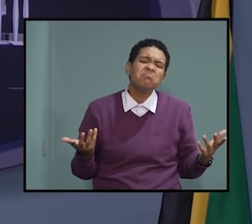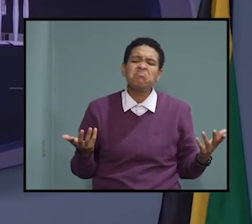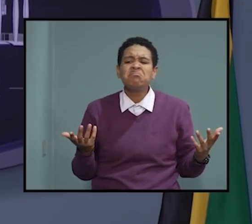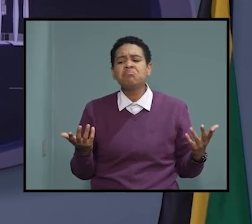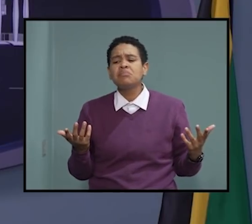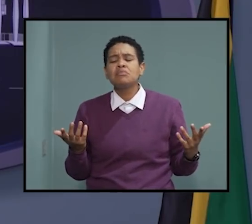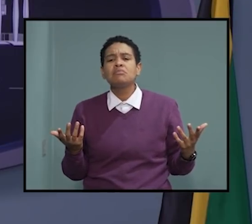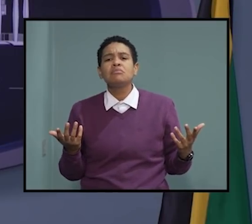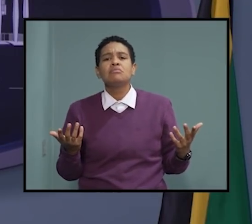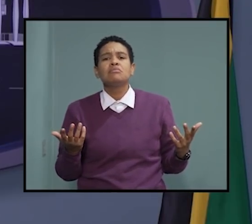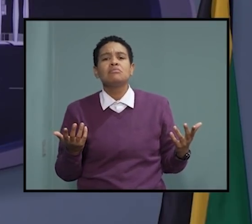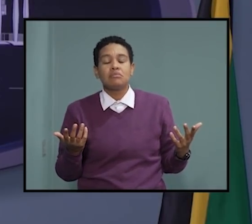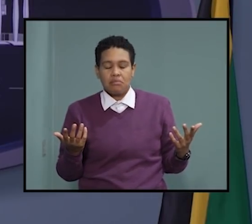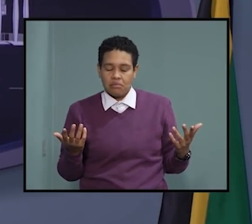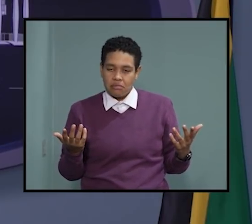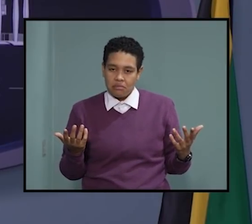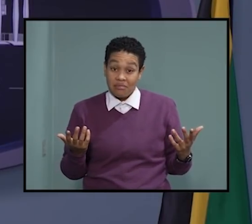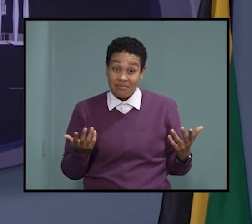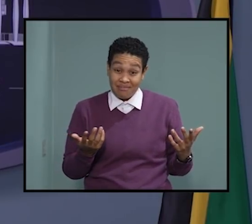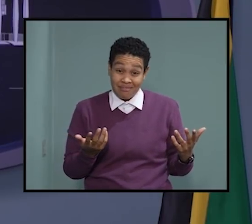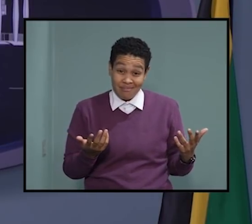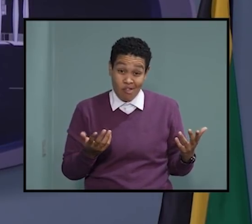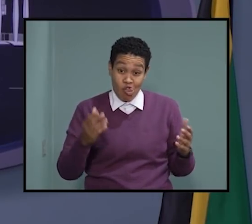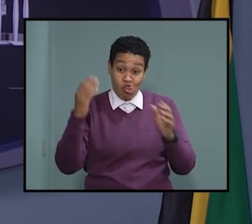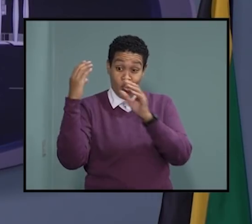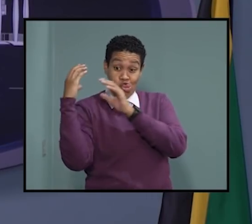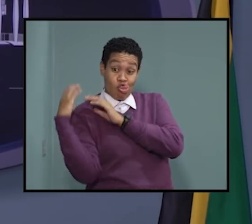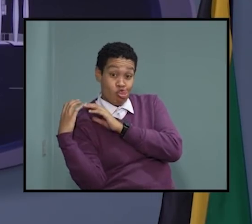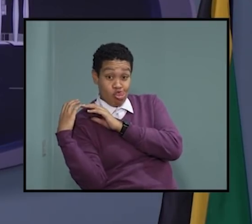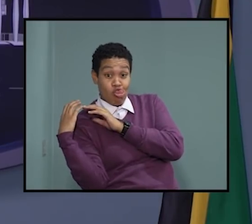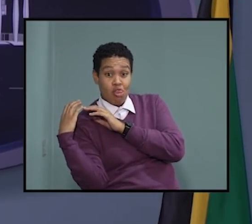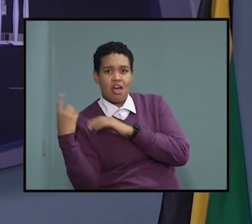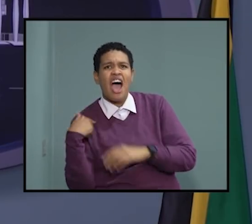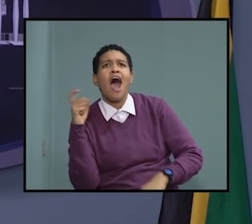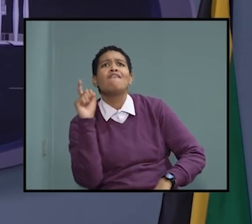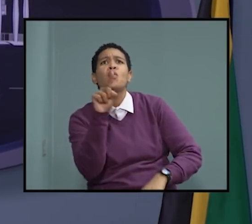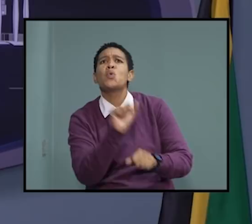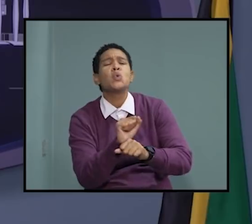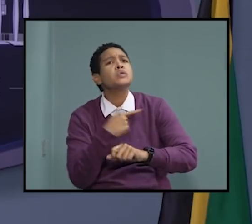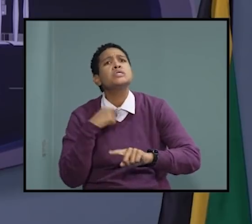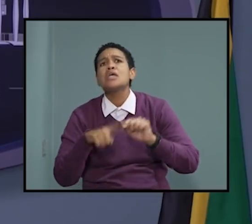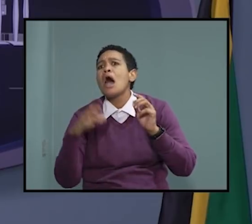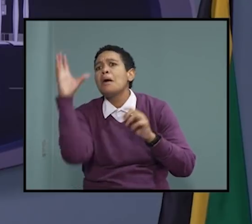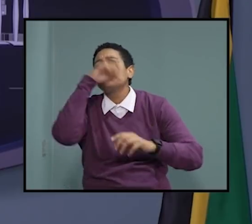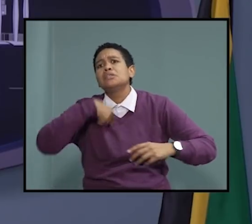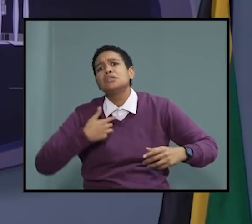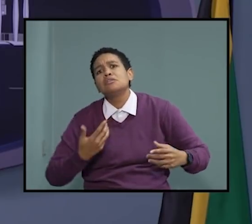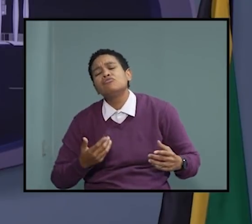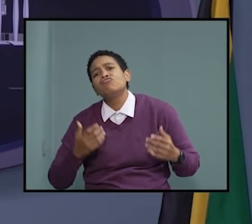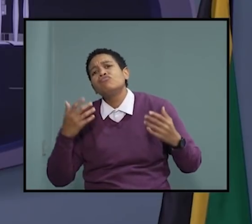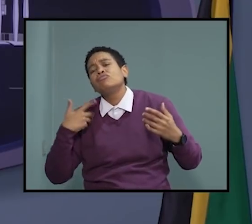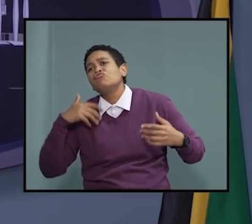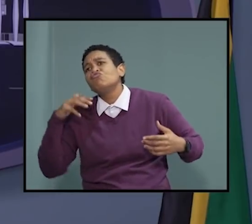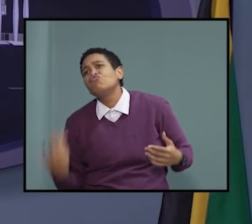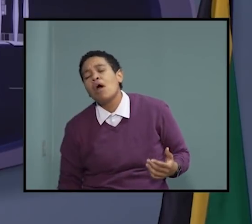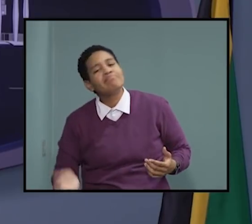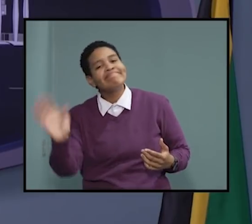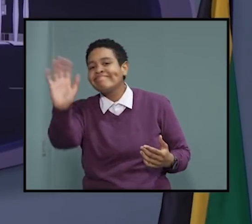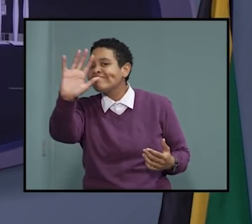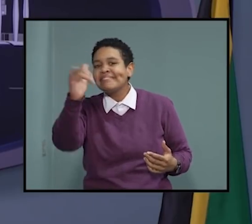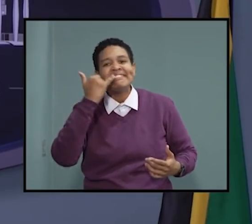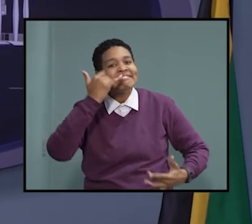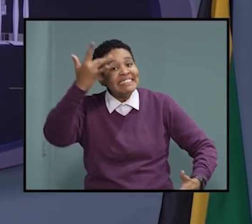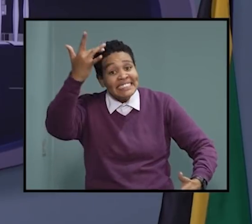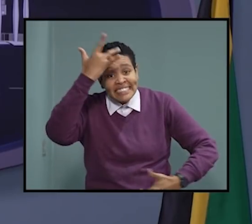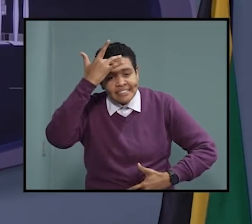obligation of you to come to work. If you are ill, stay home. We will place an obligation on